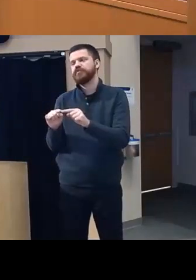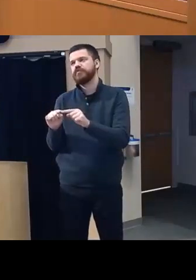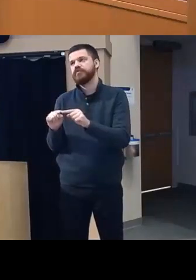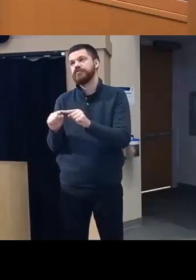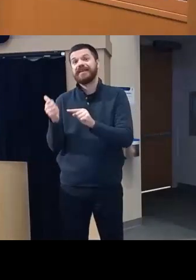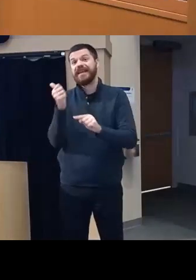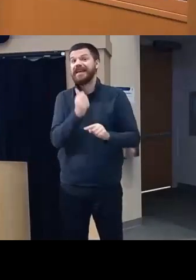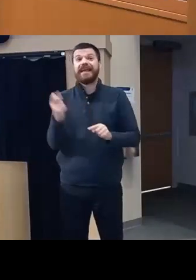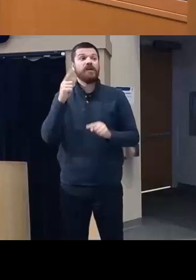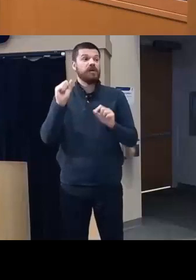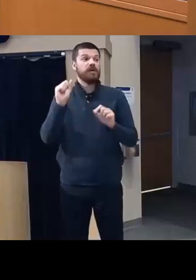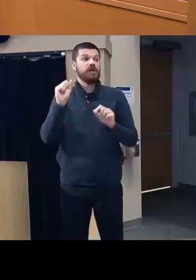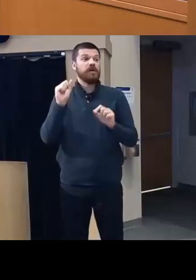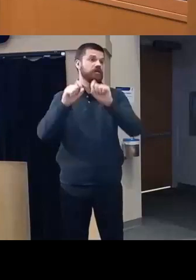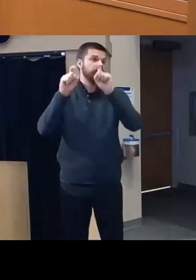but anybody can take it.